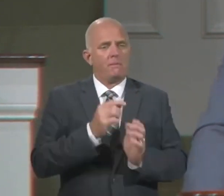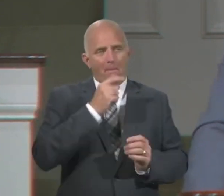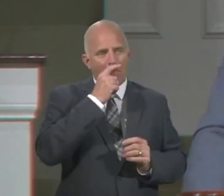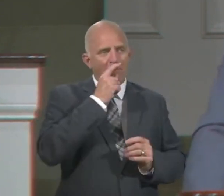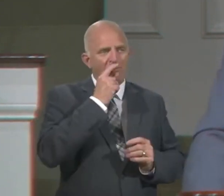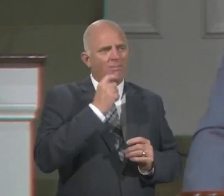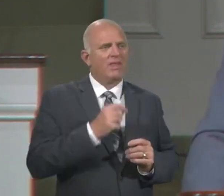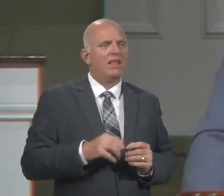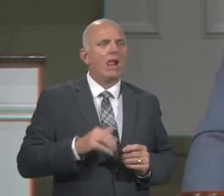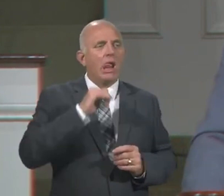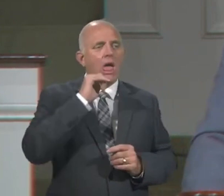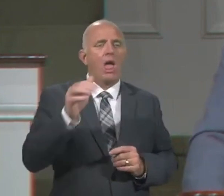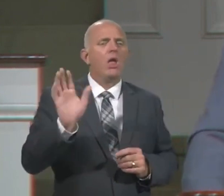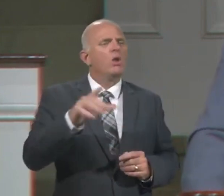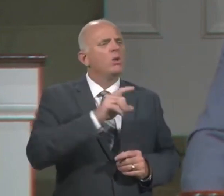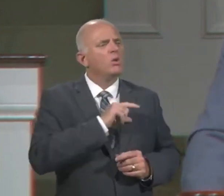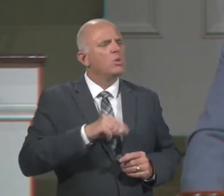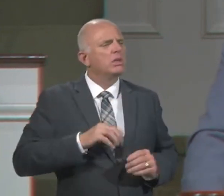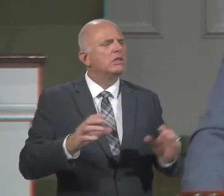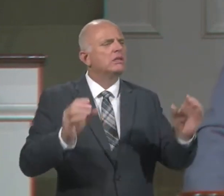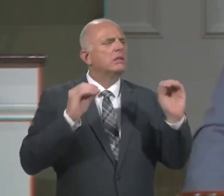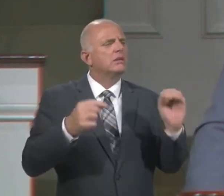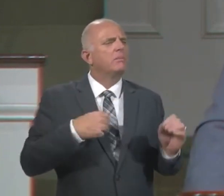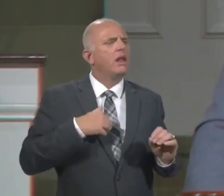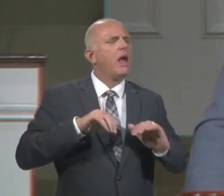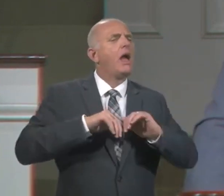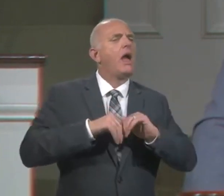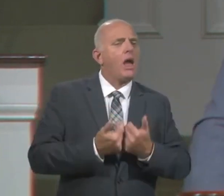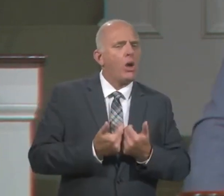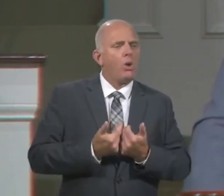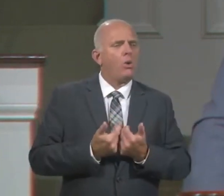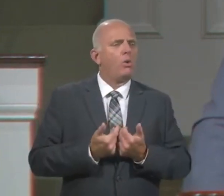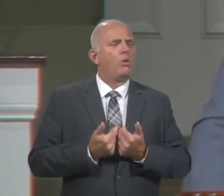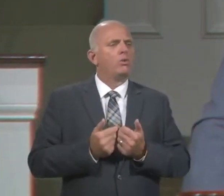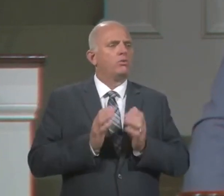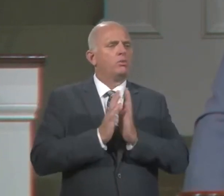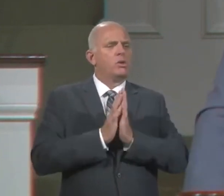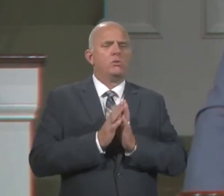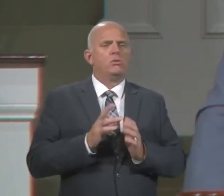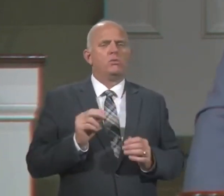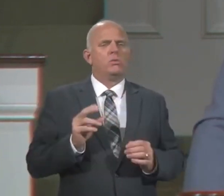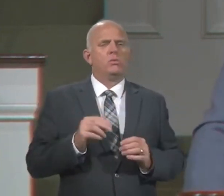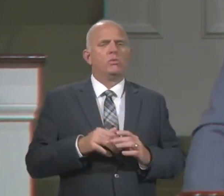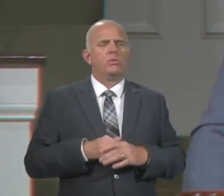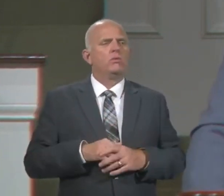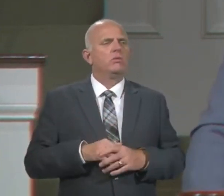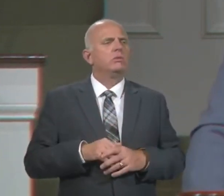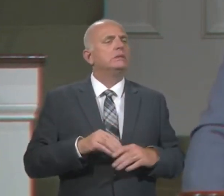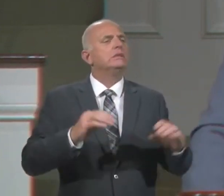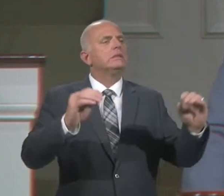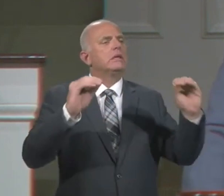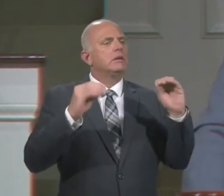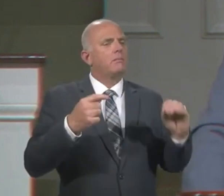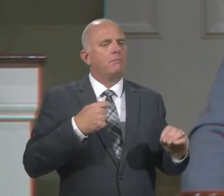He didn't ask, Lord, teach us how to pray. Lord, just teach us to pray.